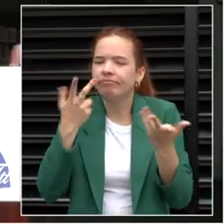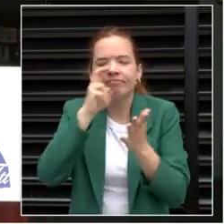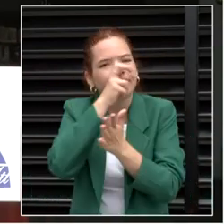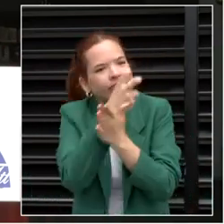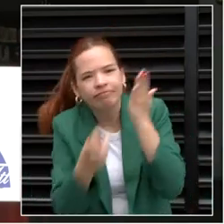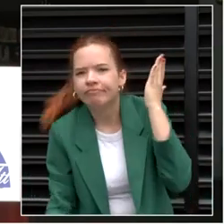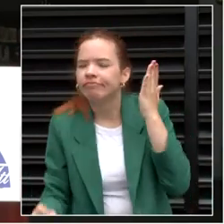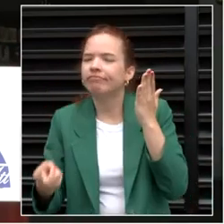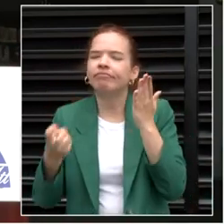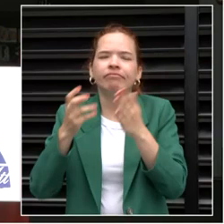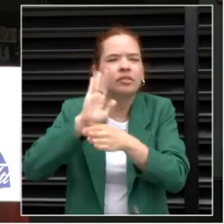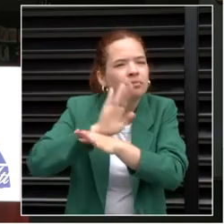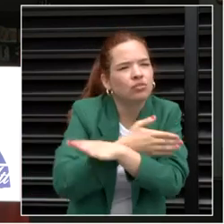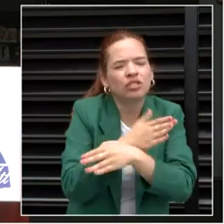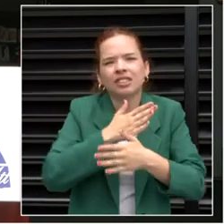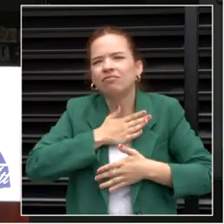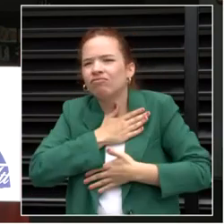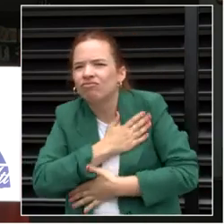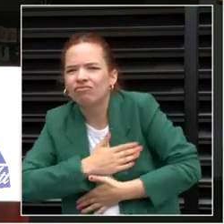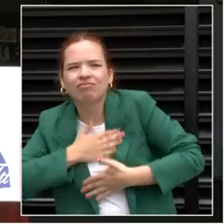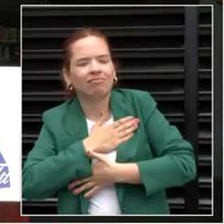people